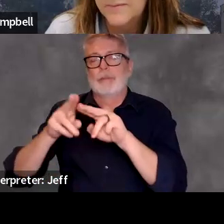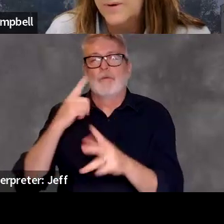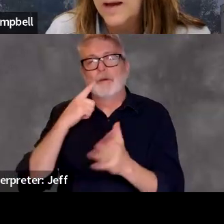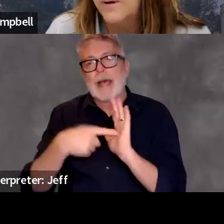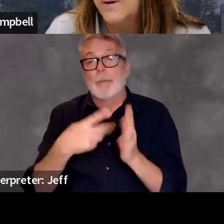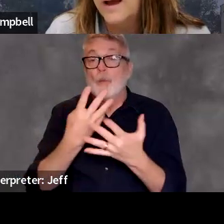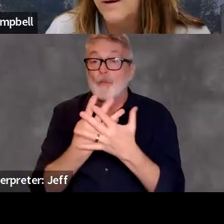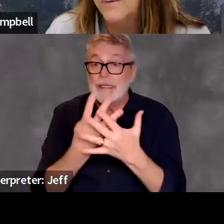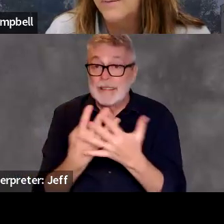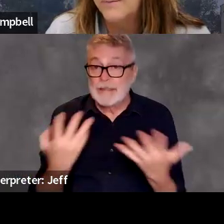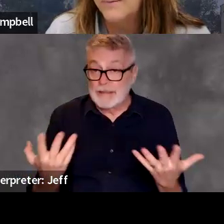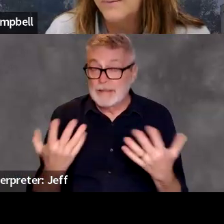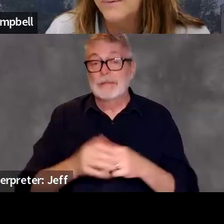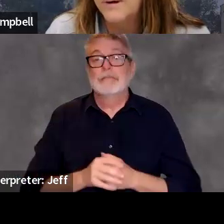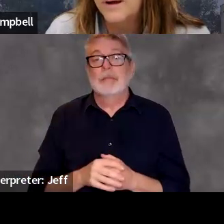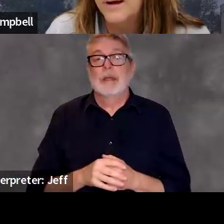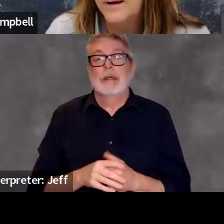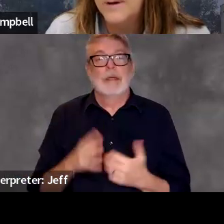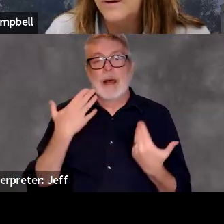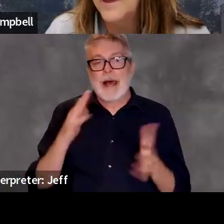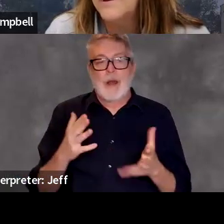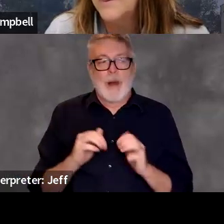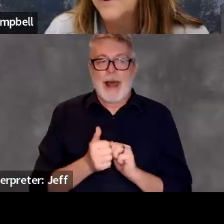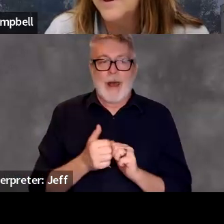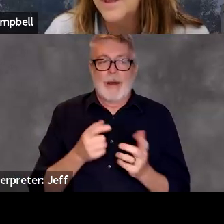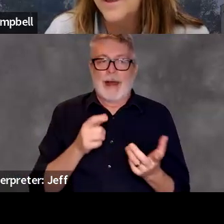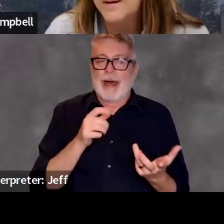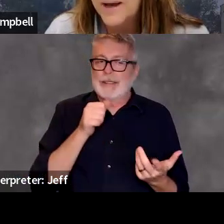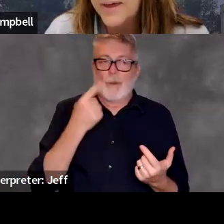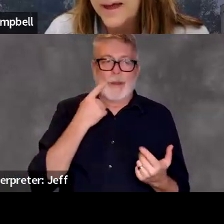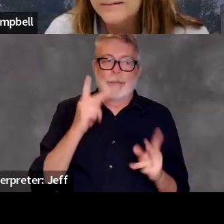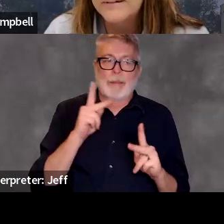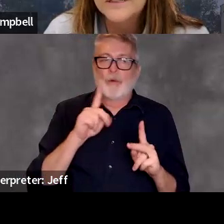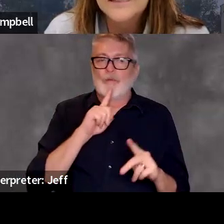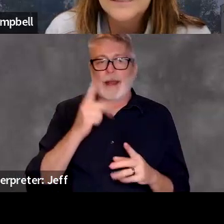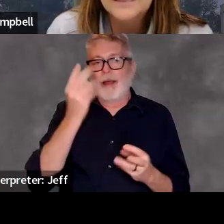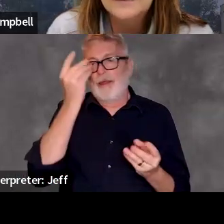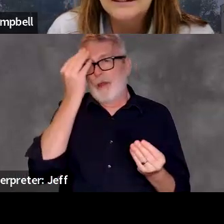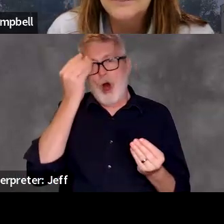Prisons. So I don't know how, I don't think people have really thought about that.